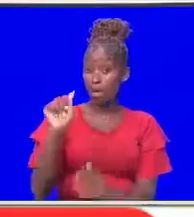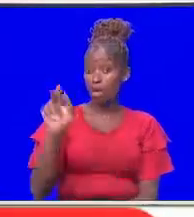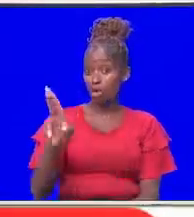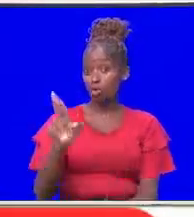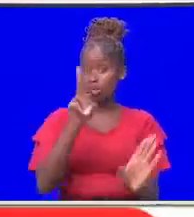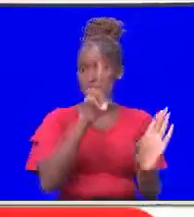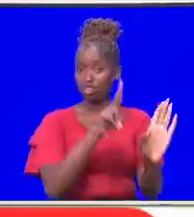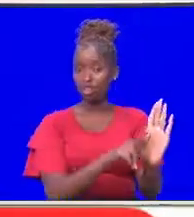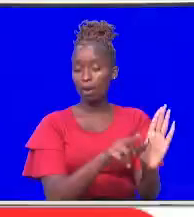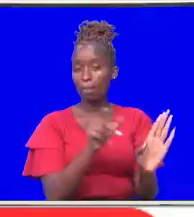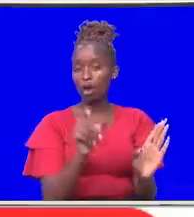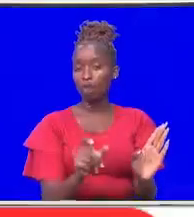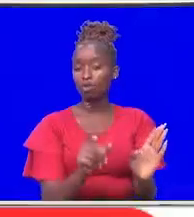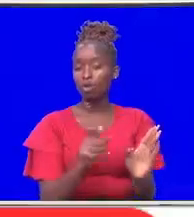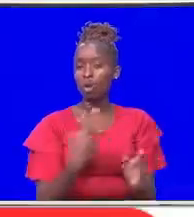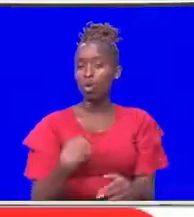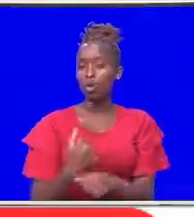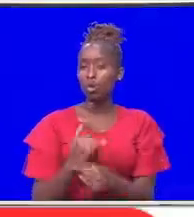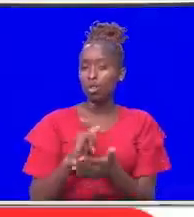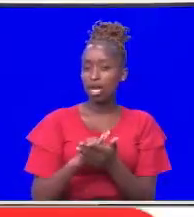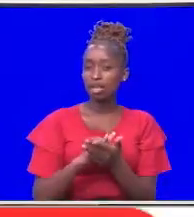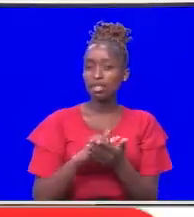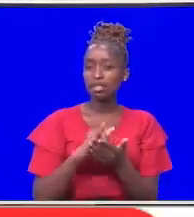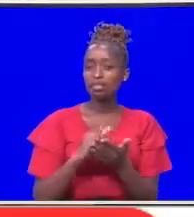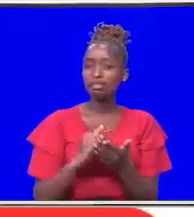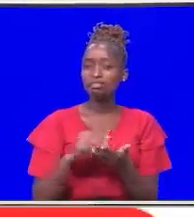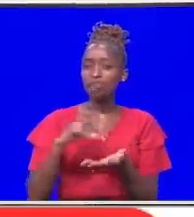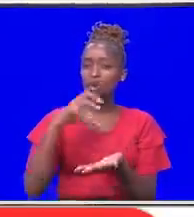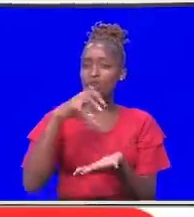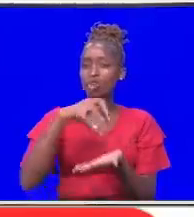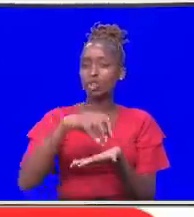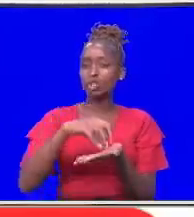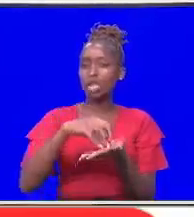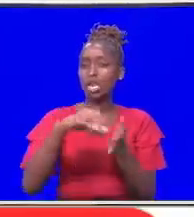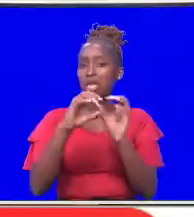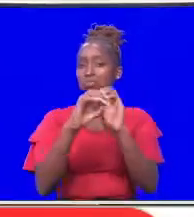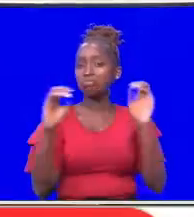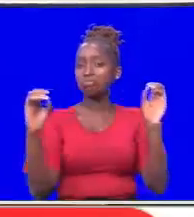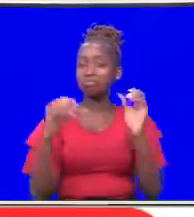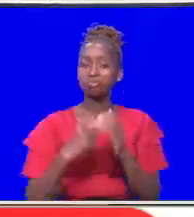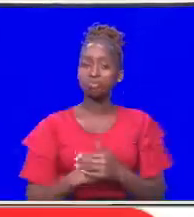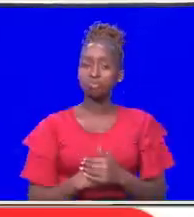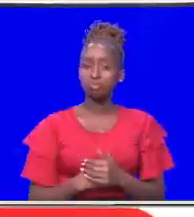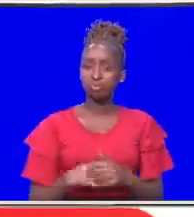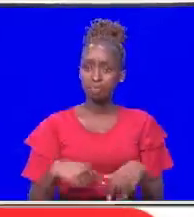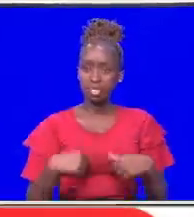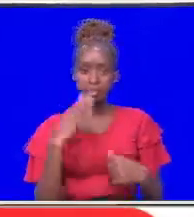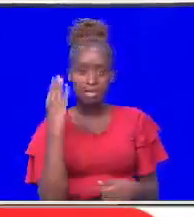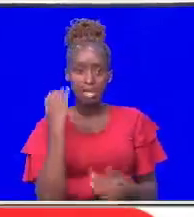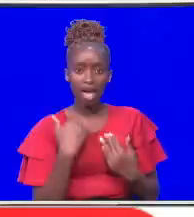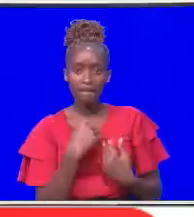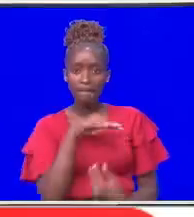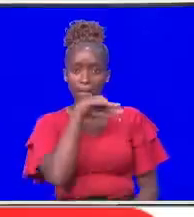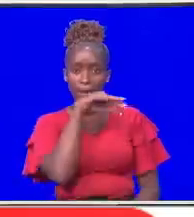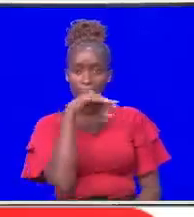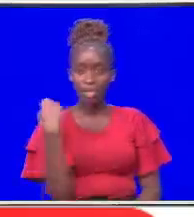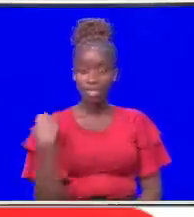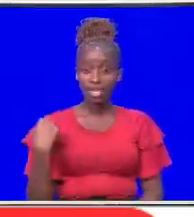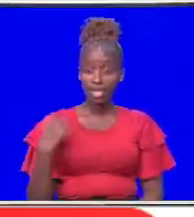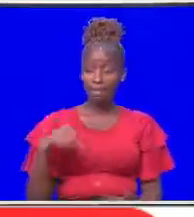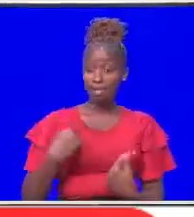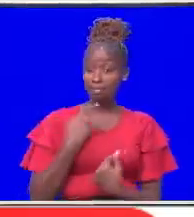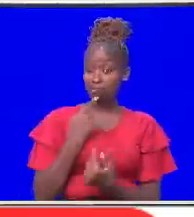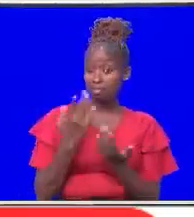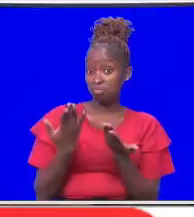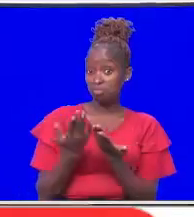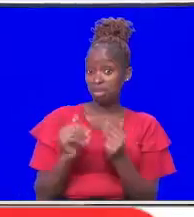of AU. And we are doing it unconditionally. Sasa nimesikia mzee Raila jana. Na mimi nasema tumuombe.